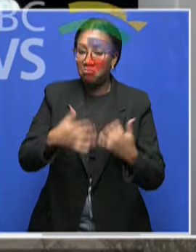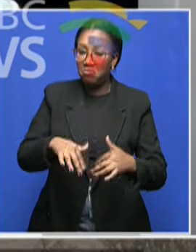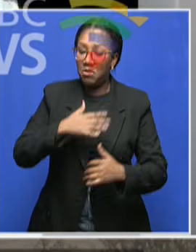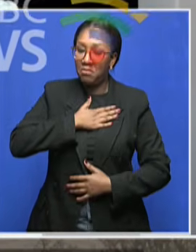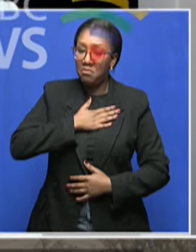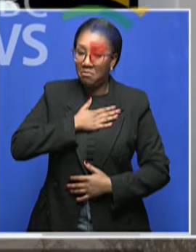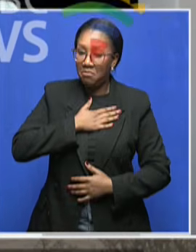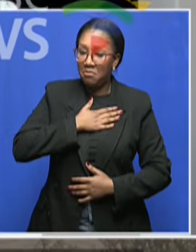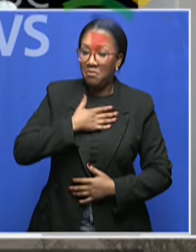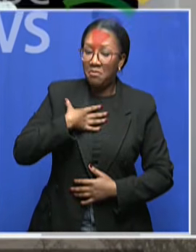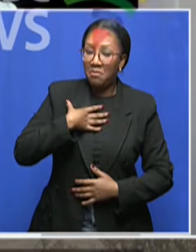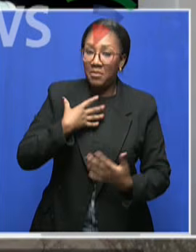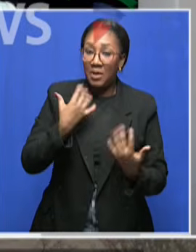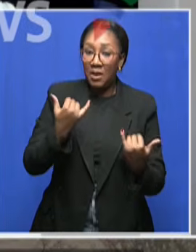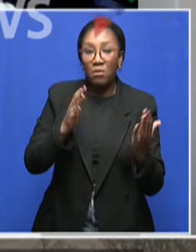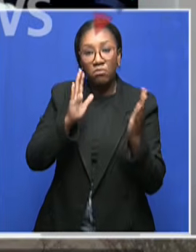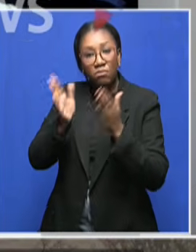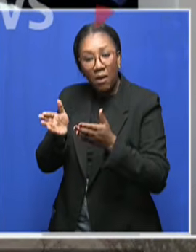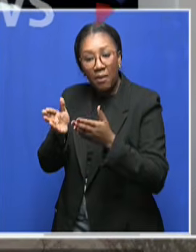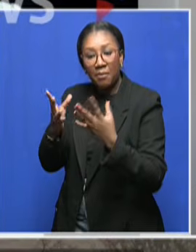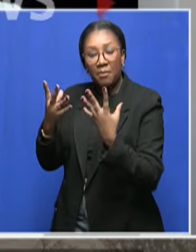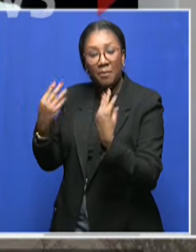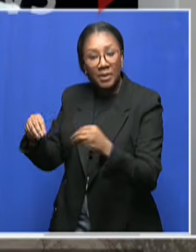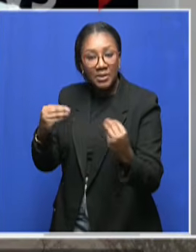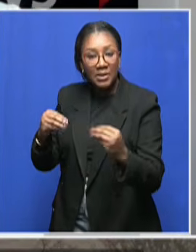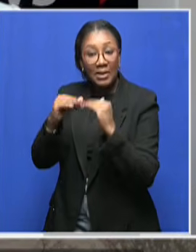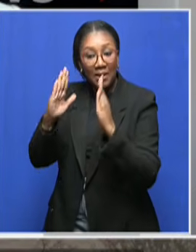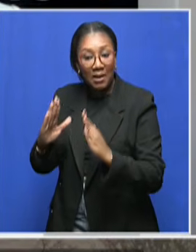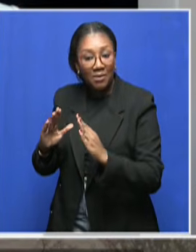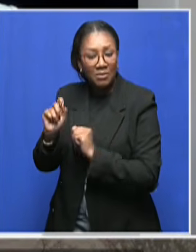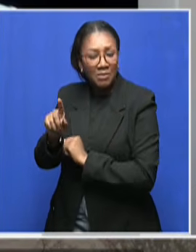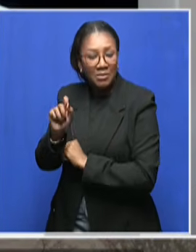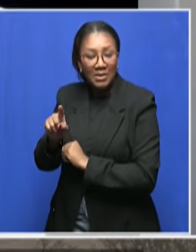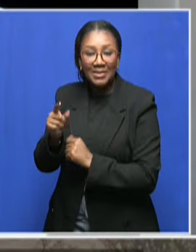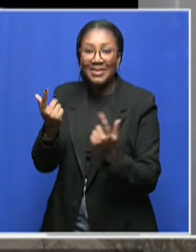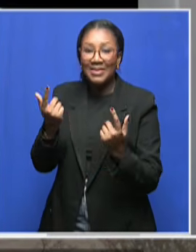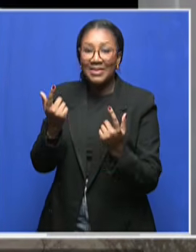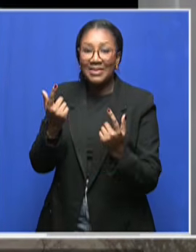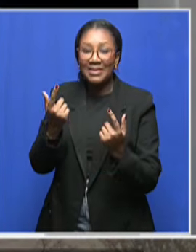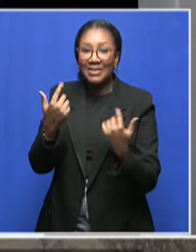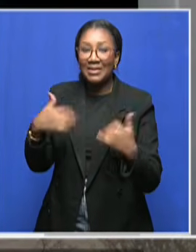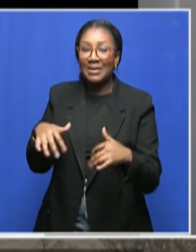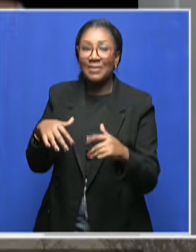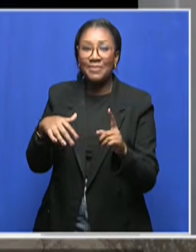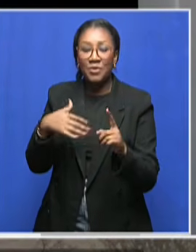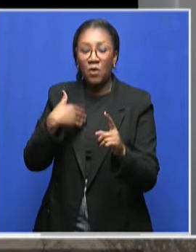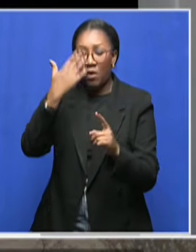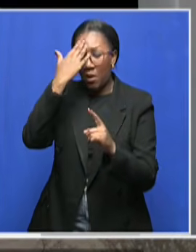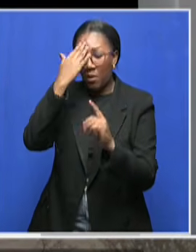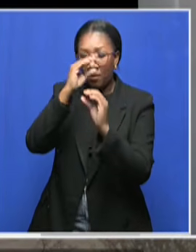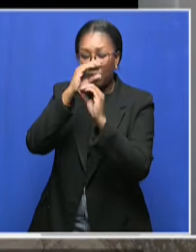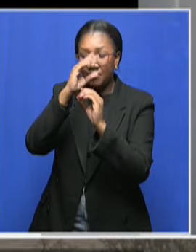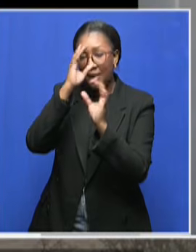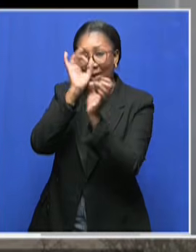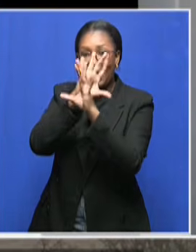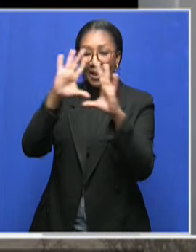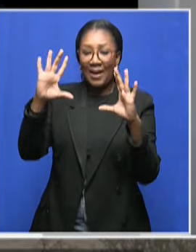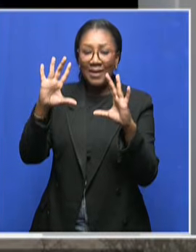You've spoken about transitioning now into this space as well, and showcase that clarity, right? We know clarity is kindness.